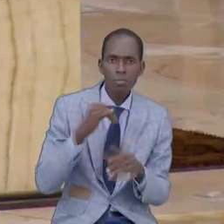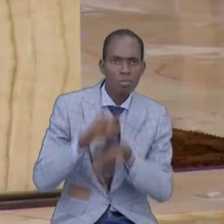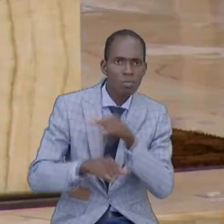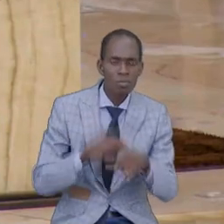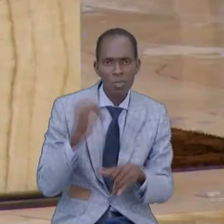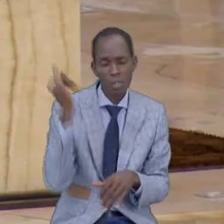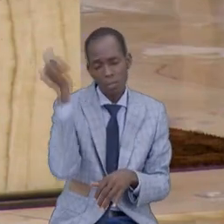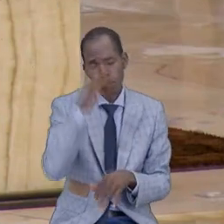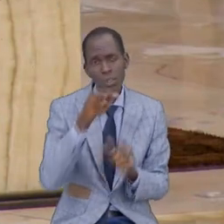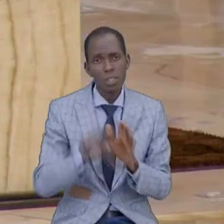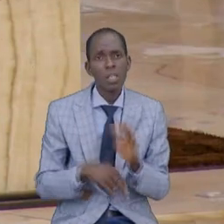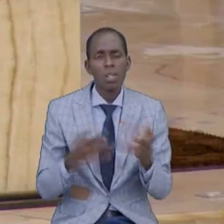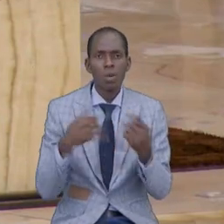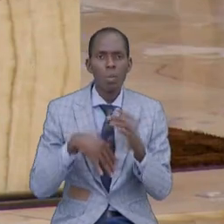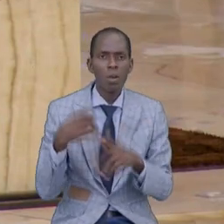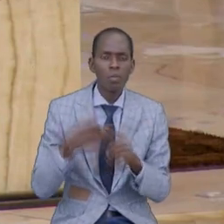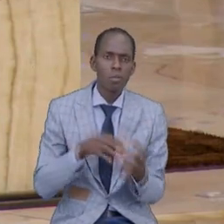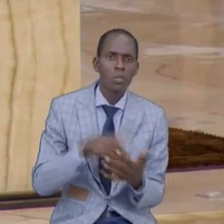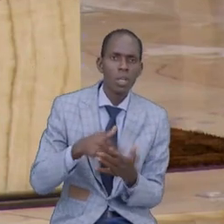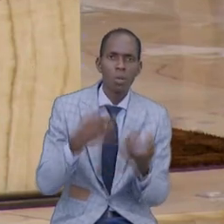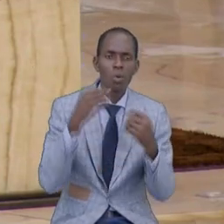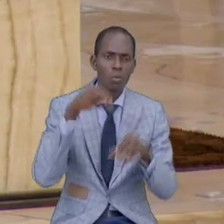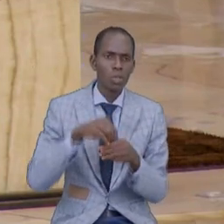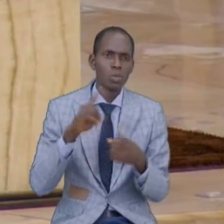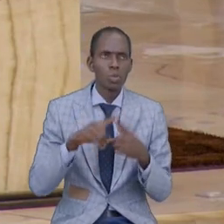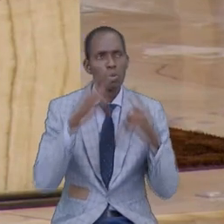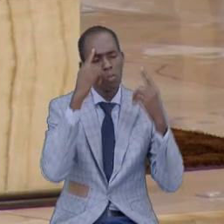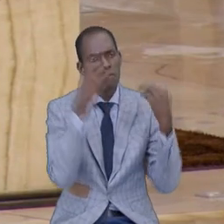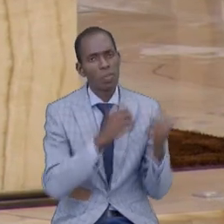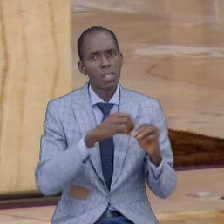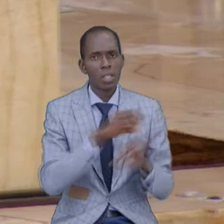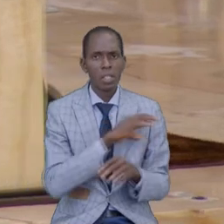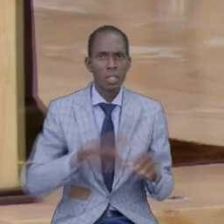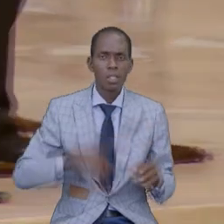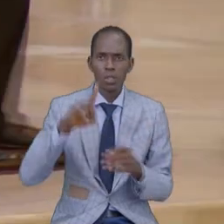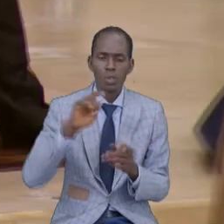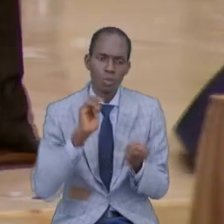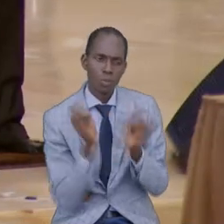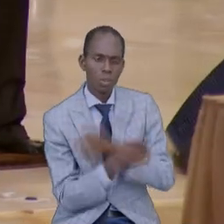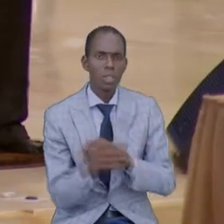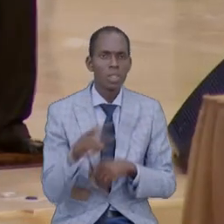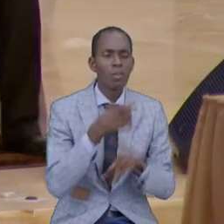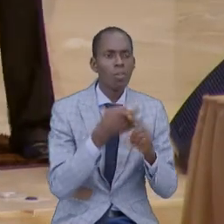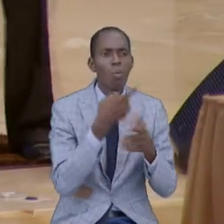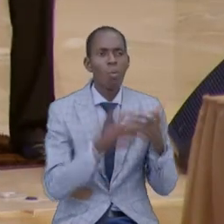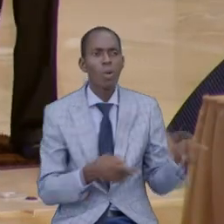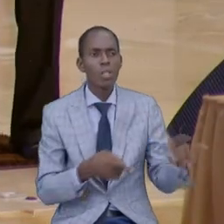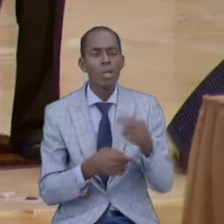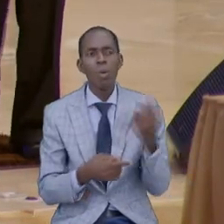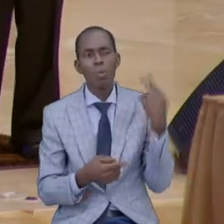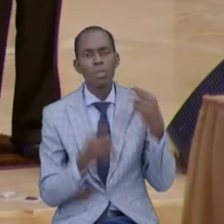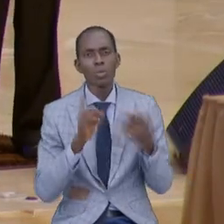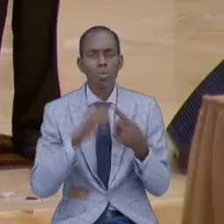their fickleness, and to come into faith in Christ. You turn them from what they were to what they ought to